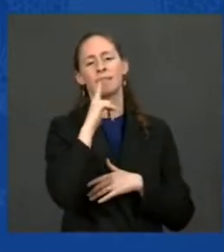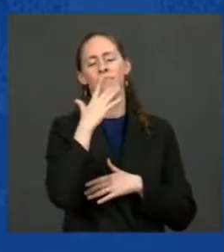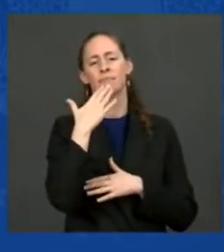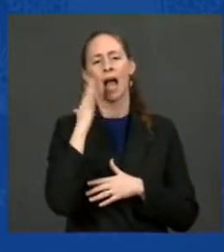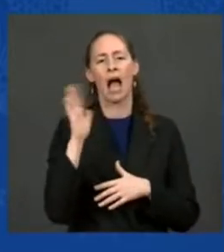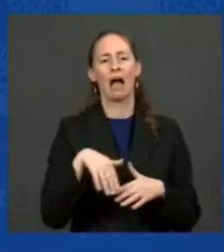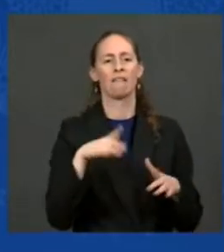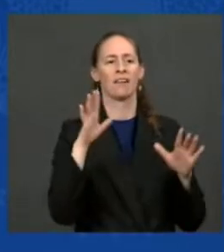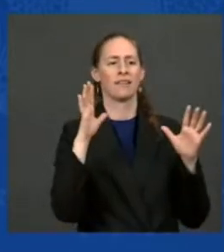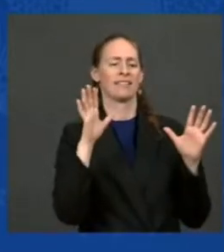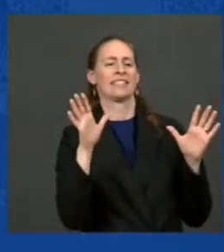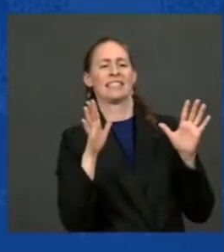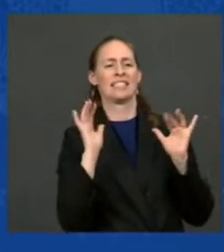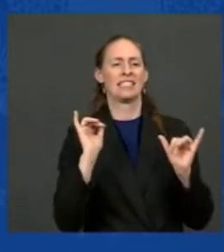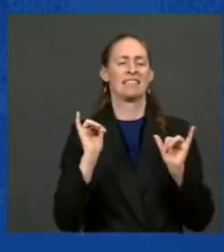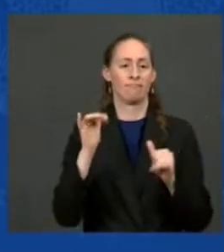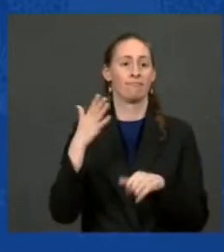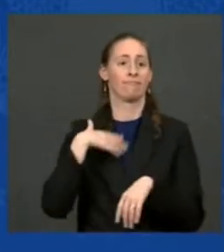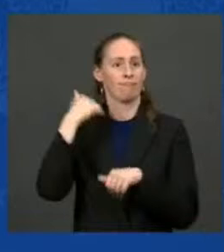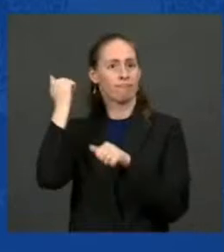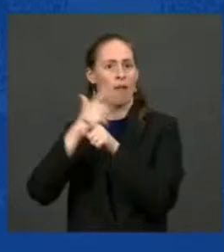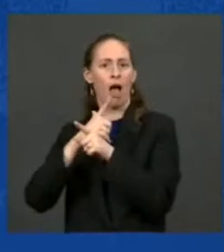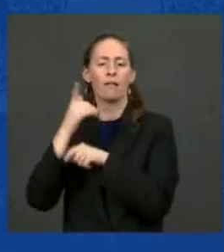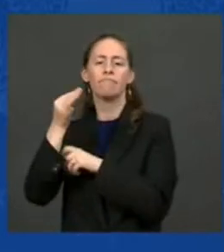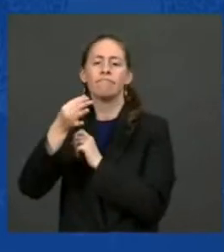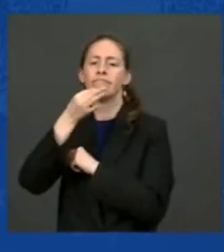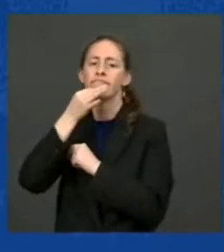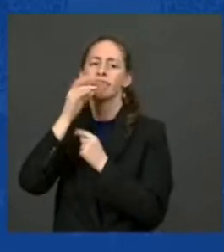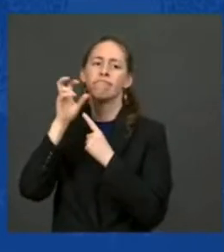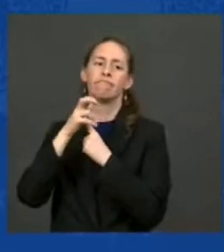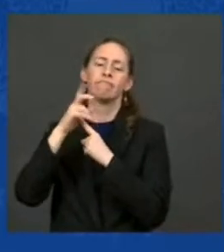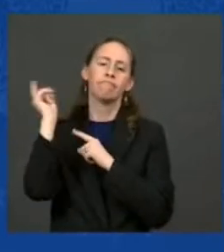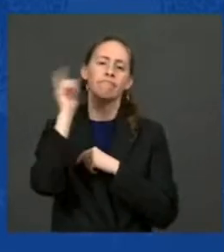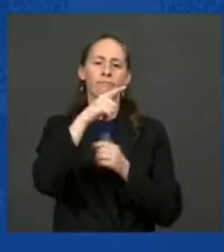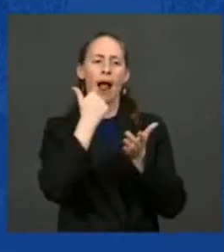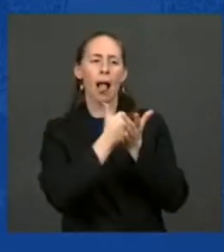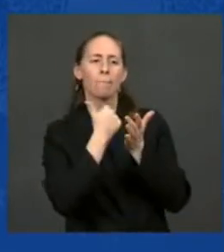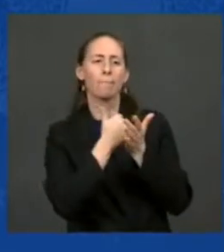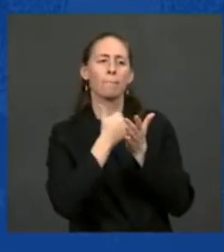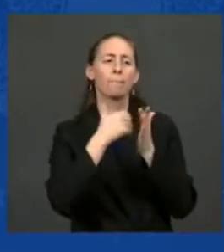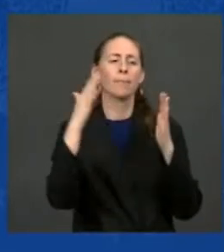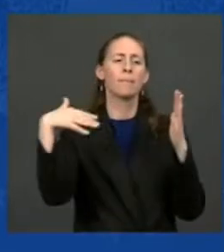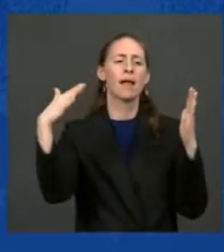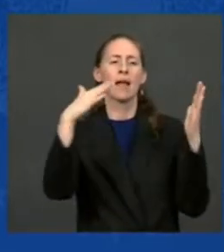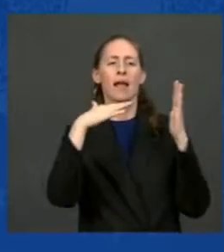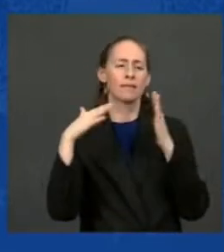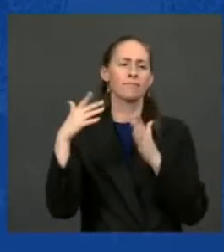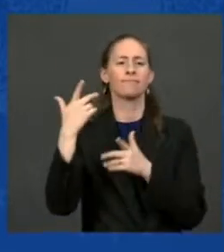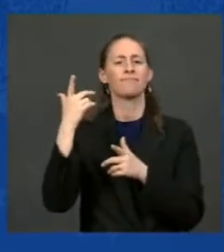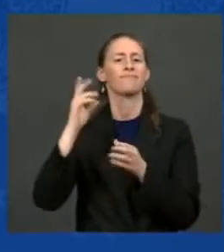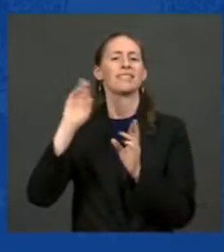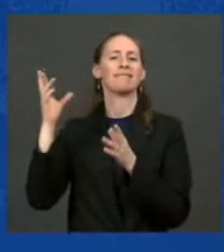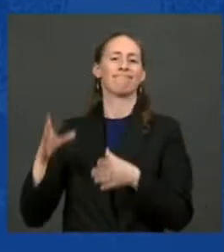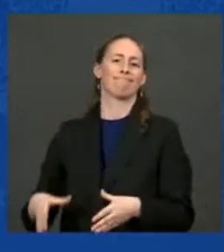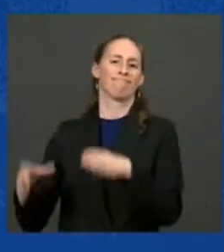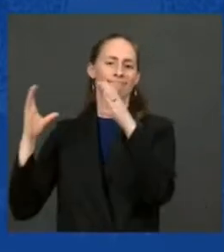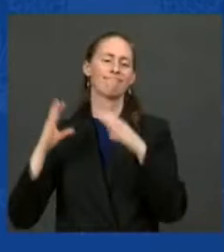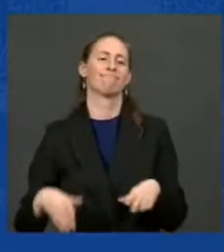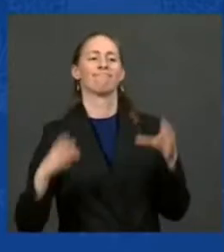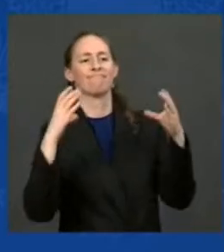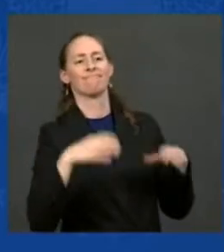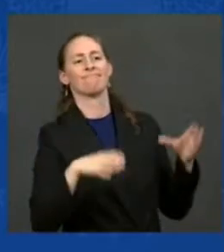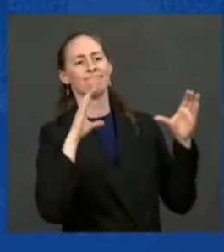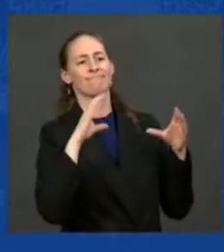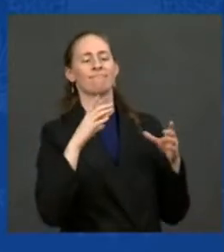Jimmy fixes everything. My brother Jimmy's with us, and we went down and bought about 28 gallons of paint. I don't know how, but for real, it was hot as hell